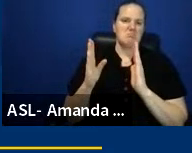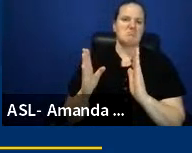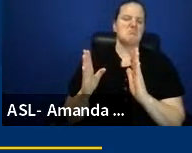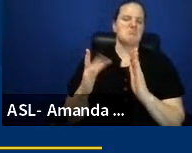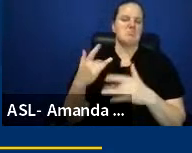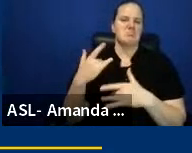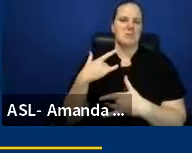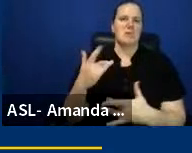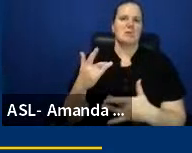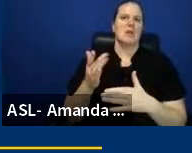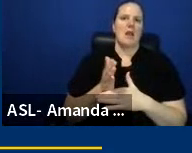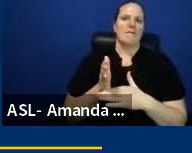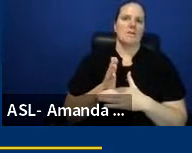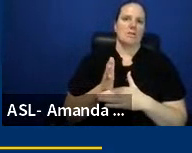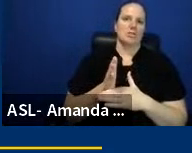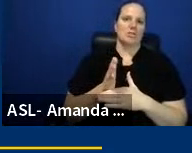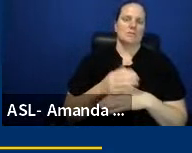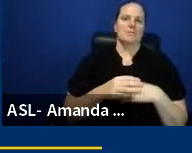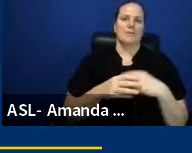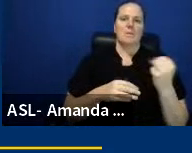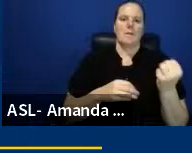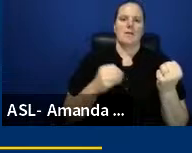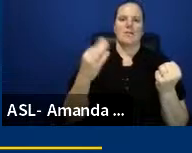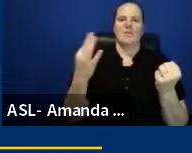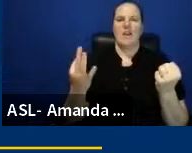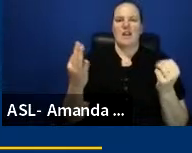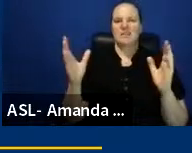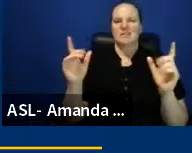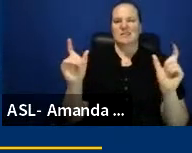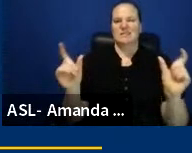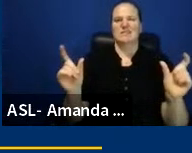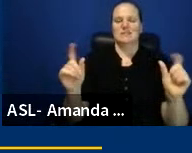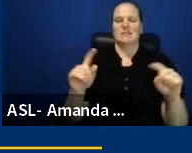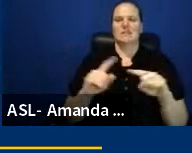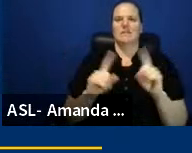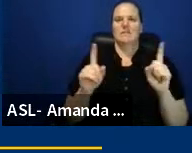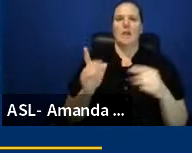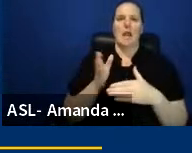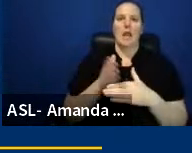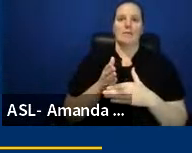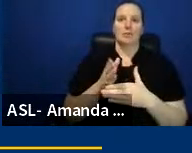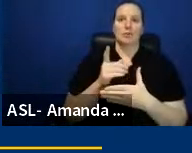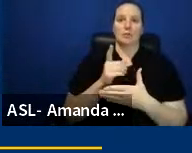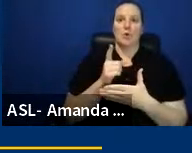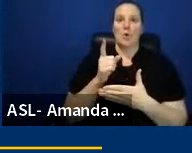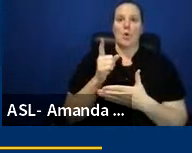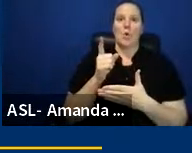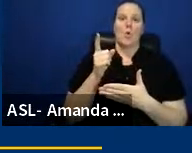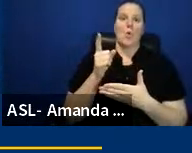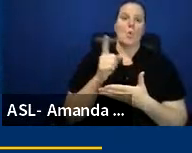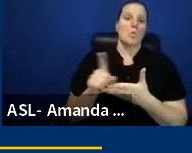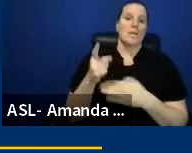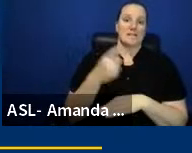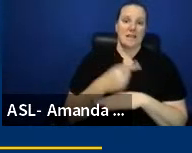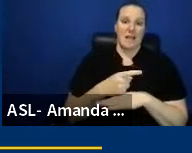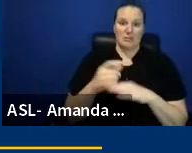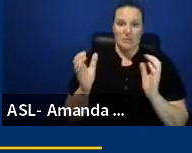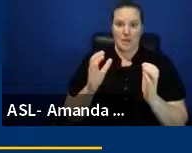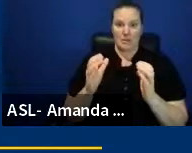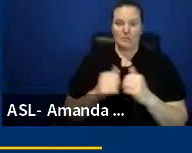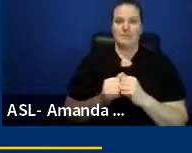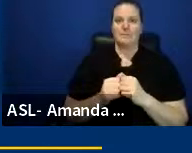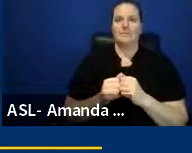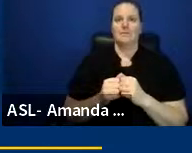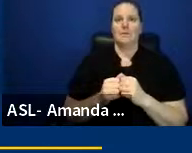typical average conditions. Mondays and Fridays are a little bit different. So we typically use average weekday for comparison purposes. So existing conditions